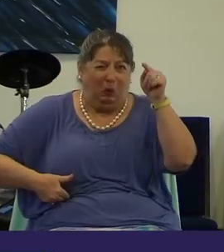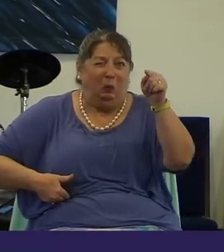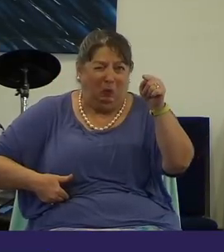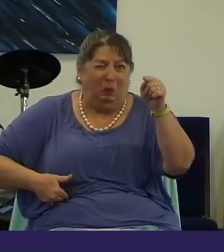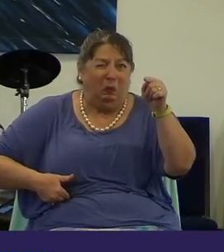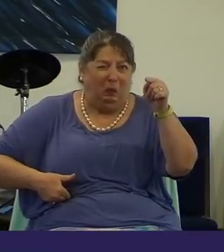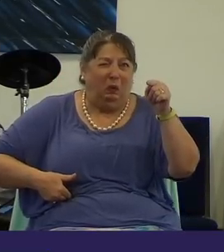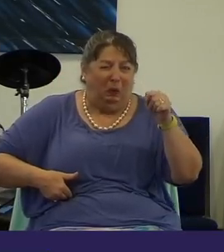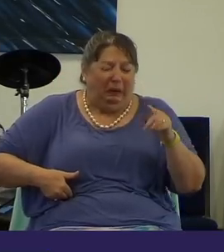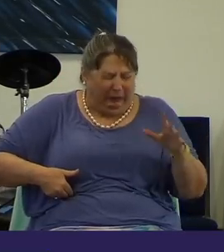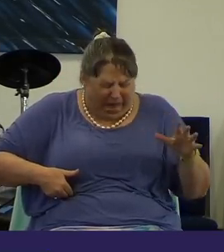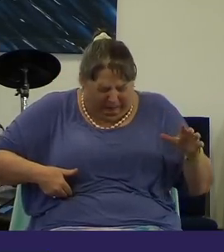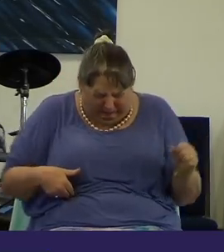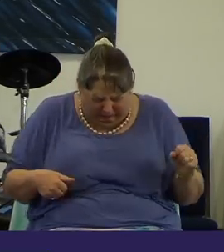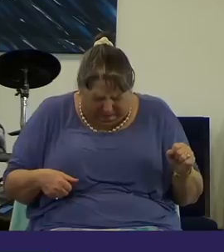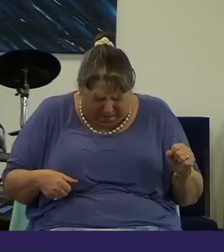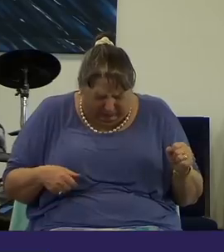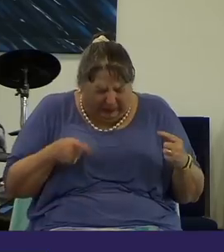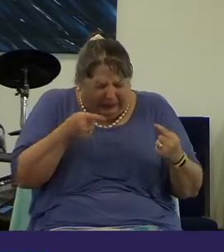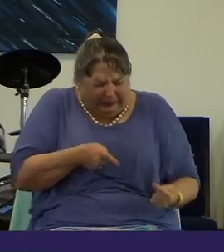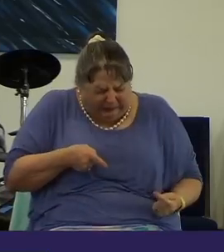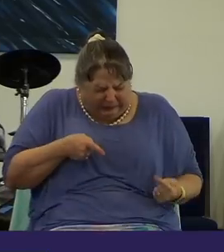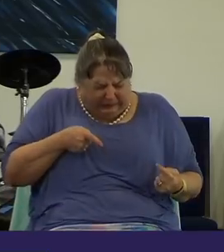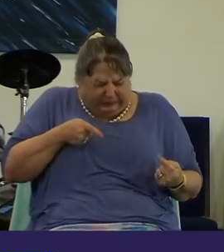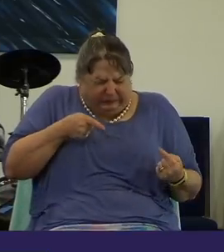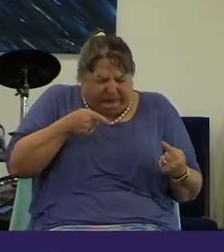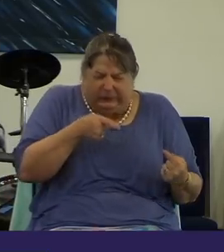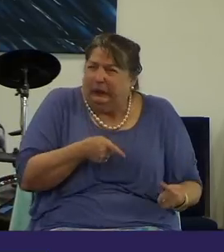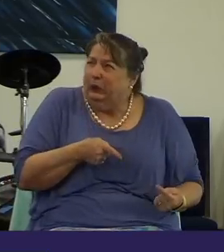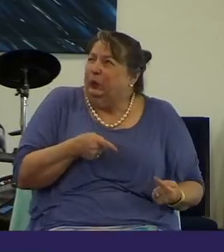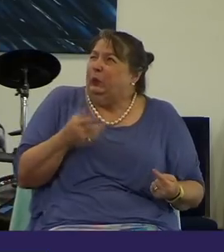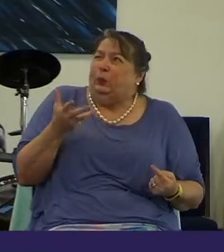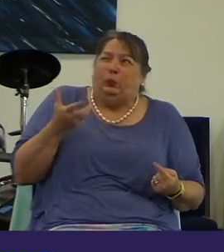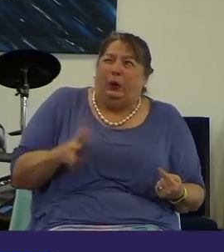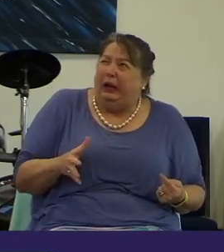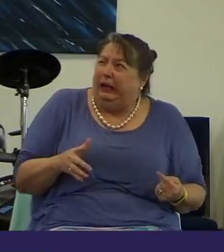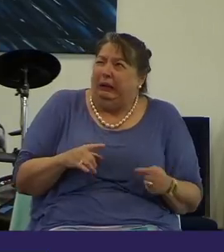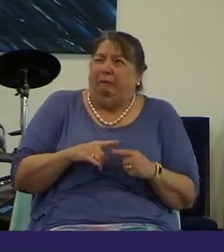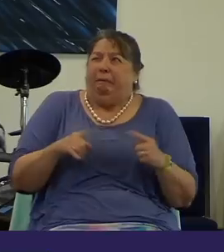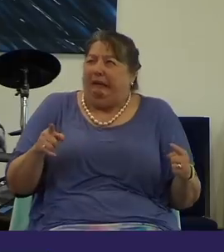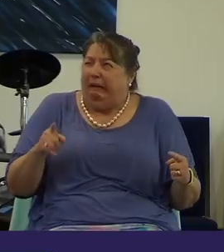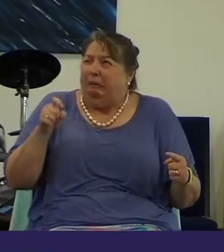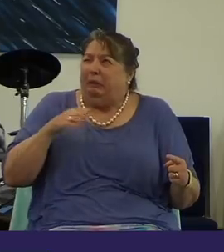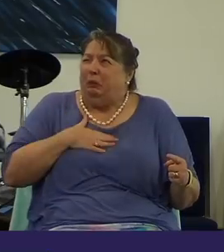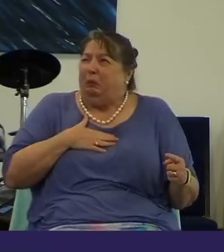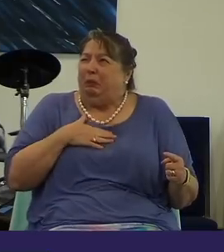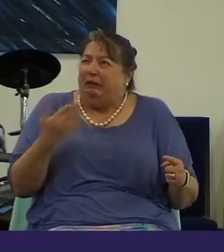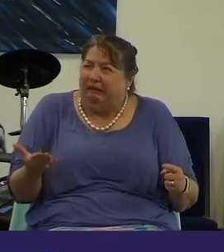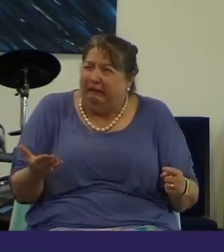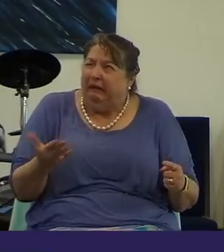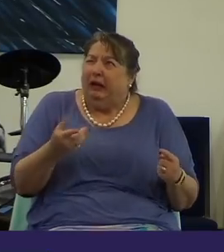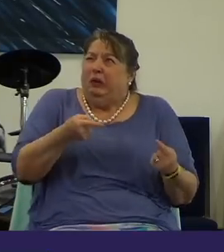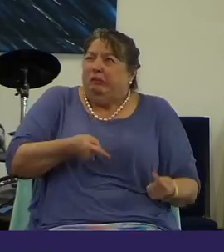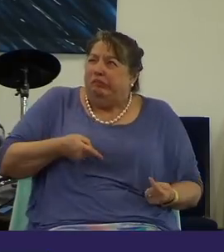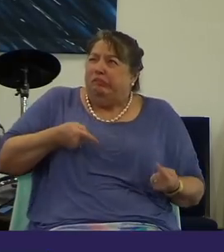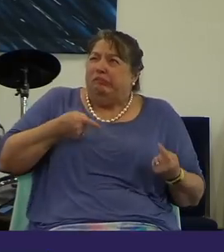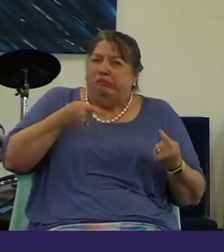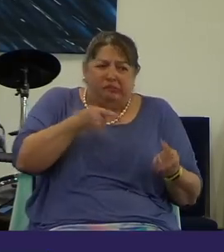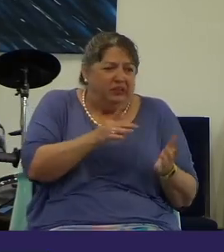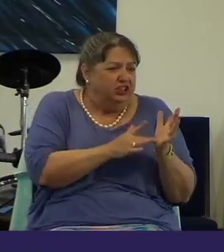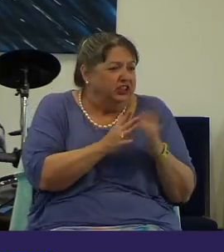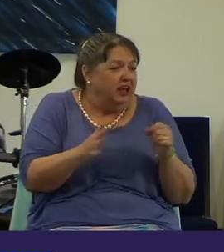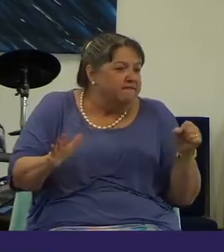including yours and mine this morning, as he wrestled with the agony and the torment that was soon to come. Jesus was sorrow.